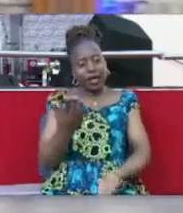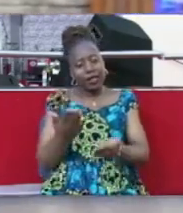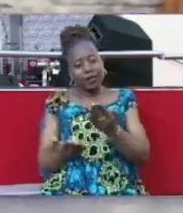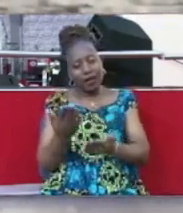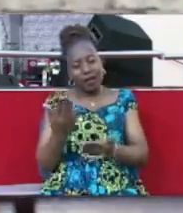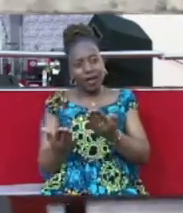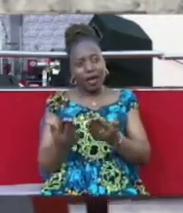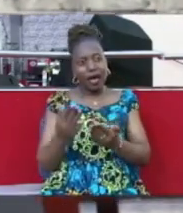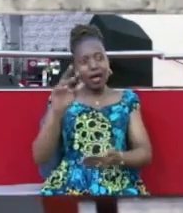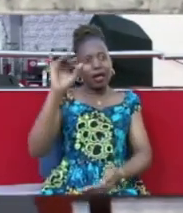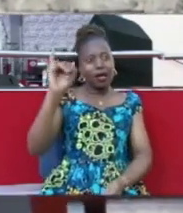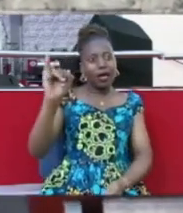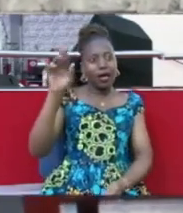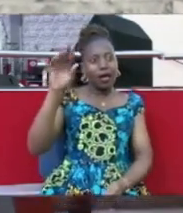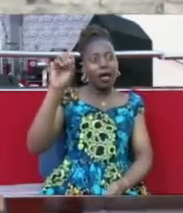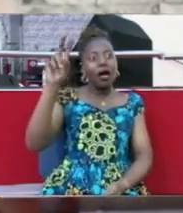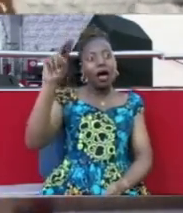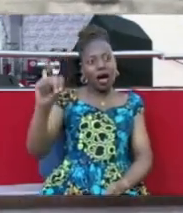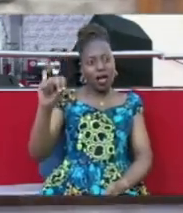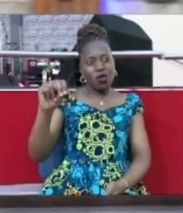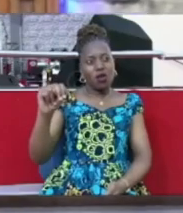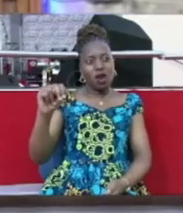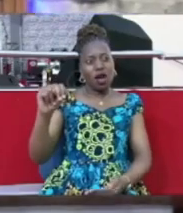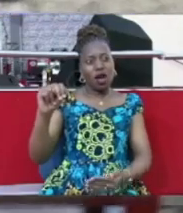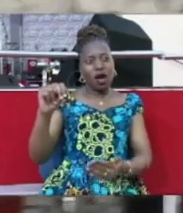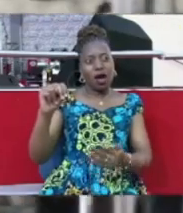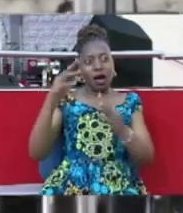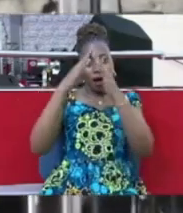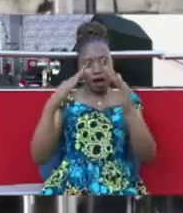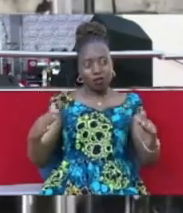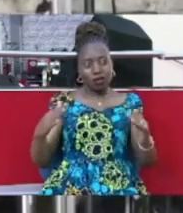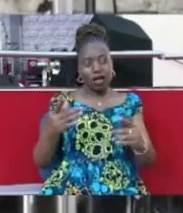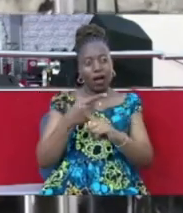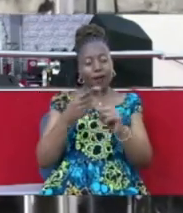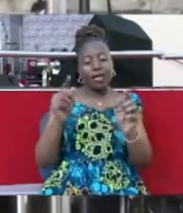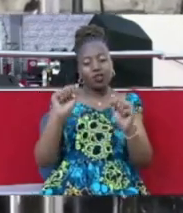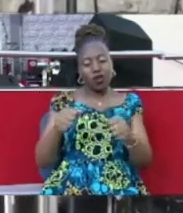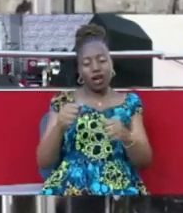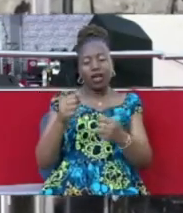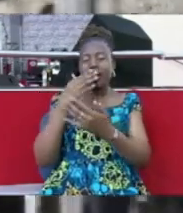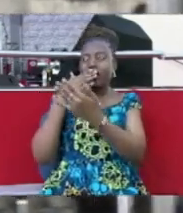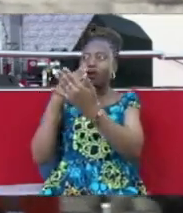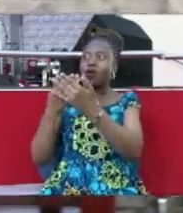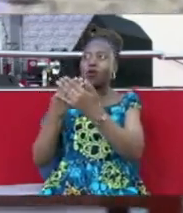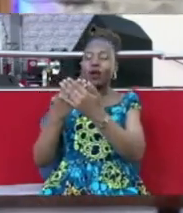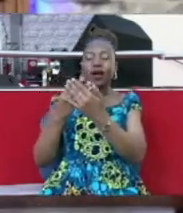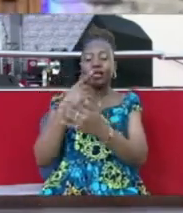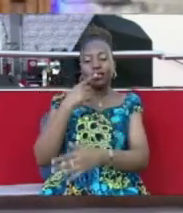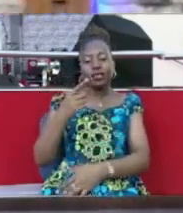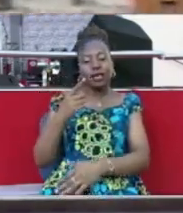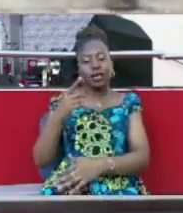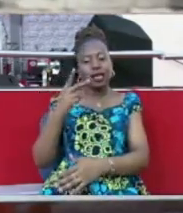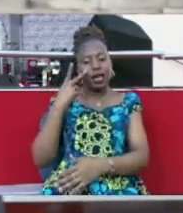mabati house. Inaweza kuwa ni nyumba ya mabati pia. But Father, see how far you have brought me. Lakini as